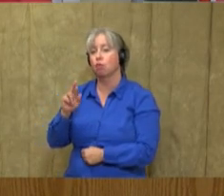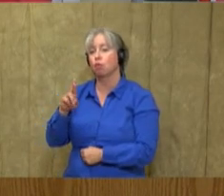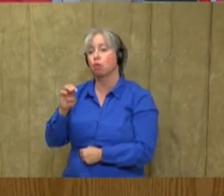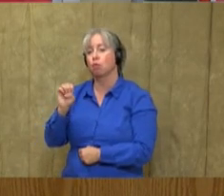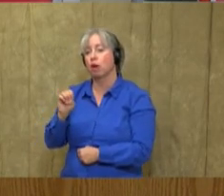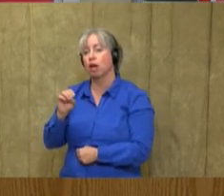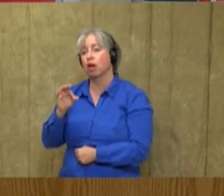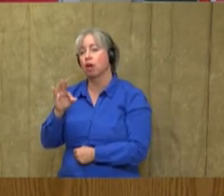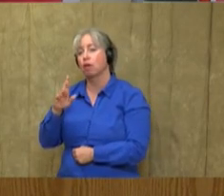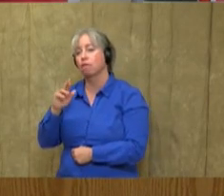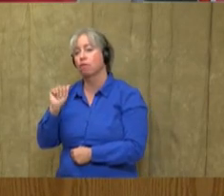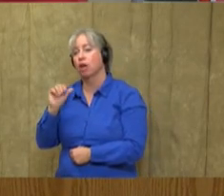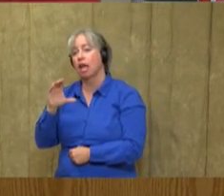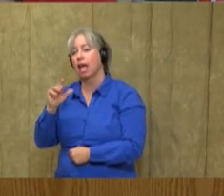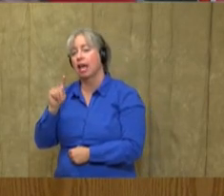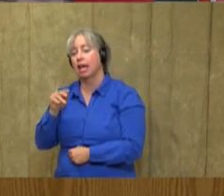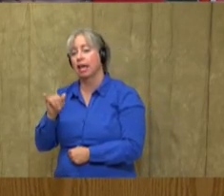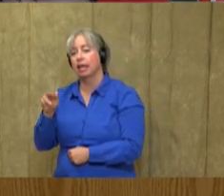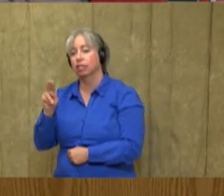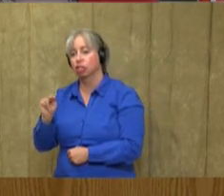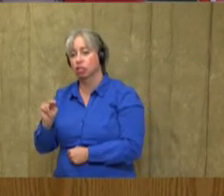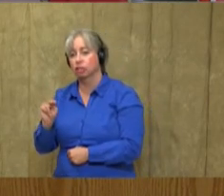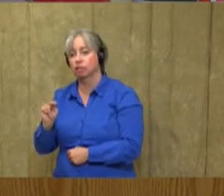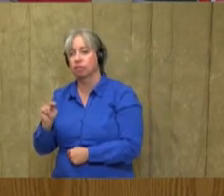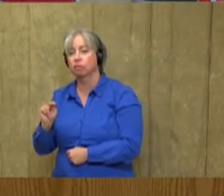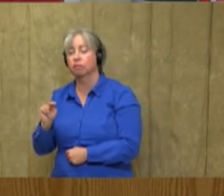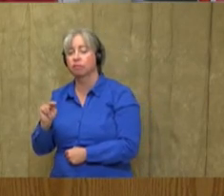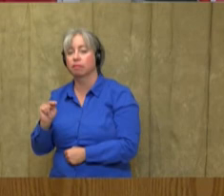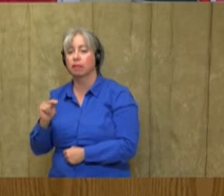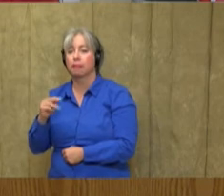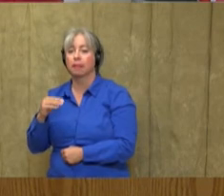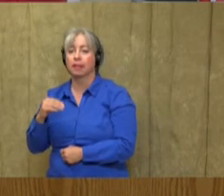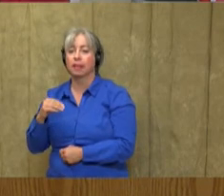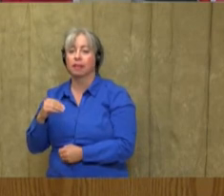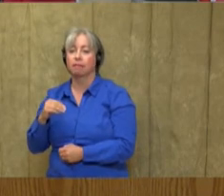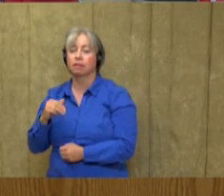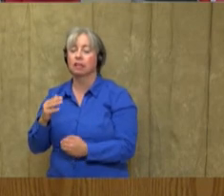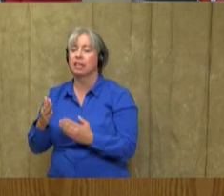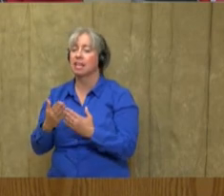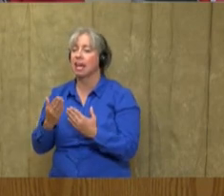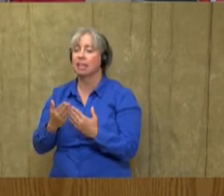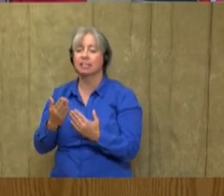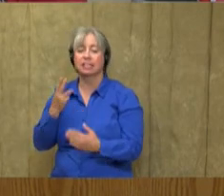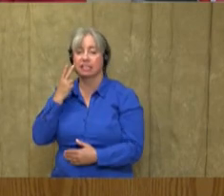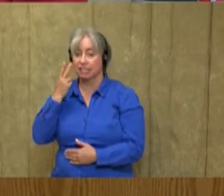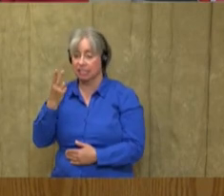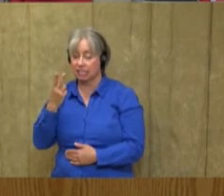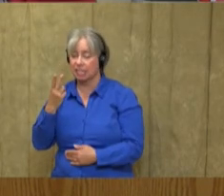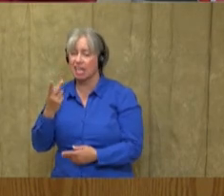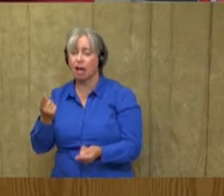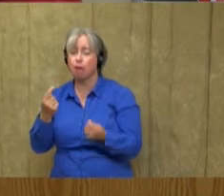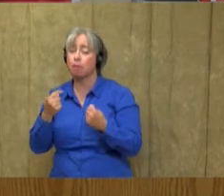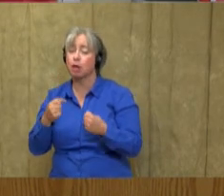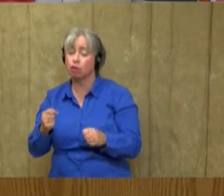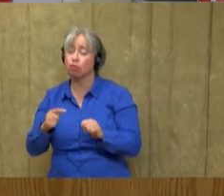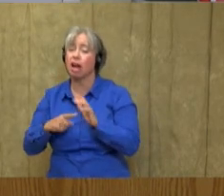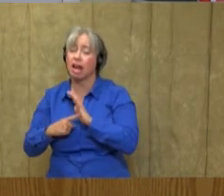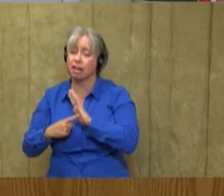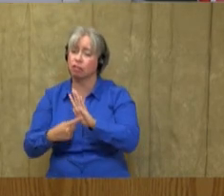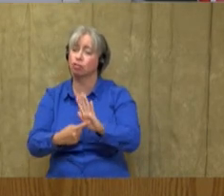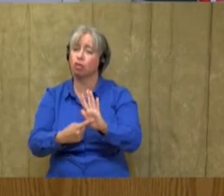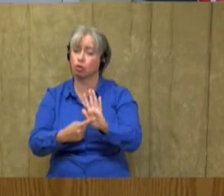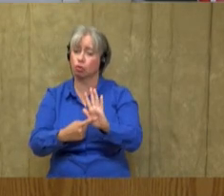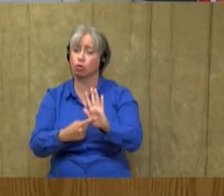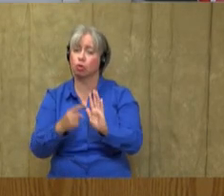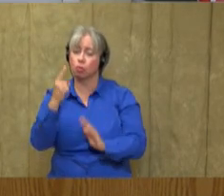Now, we do have a wavelength and we do have amplitude with compressional waves. Not as easy to see, though, but I'm going to try to do my best to show you how